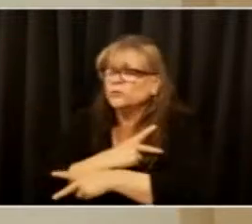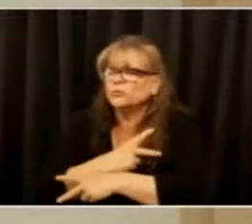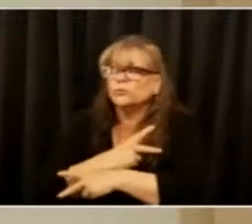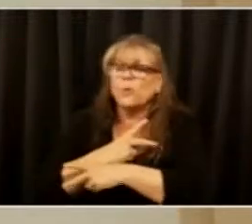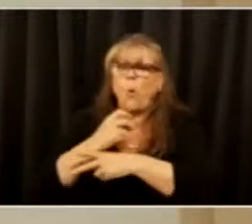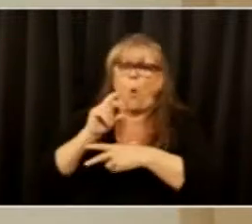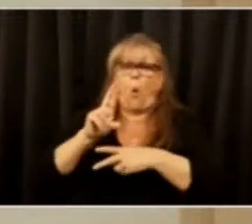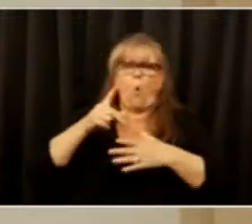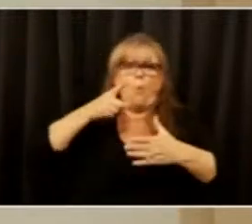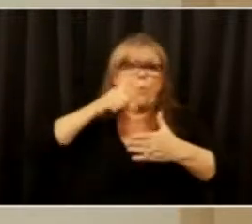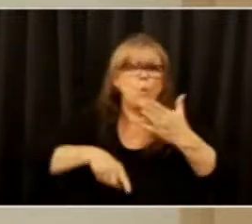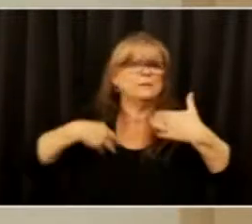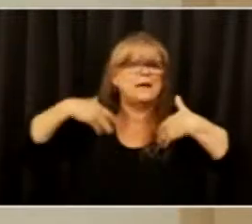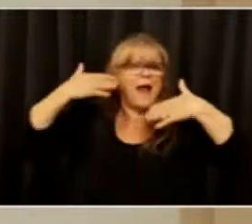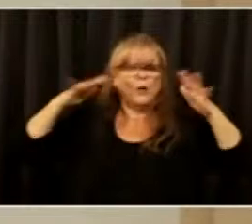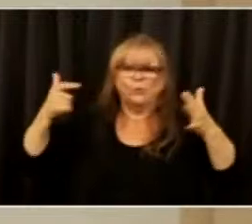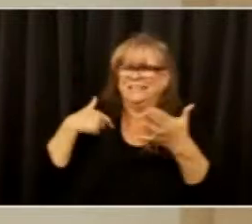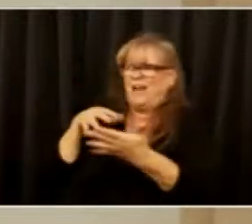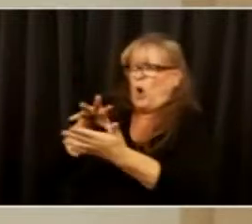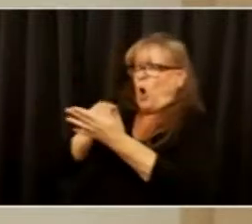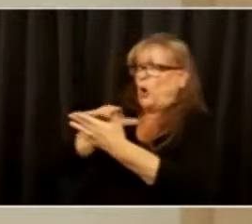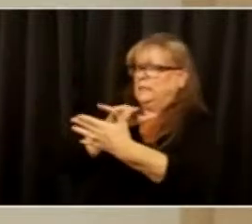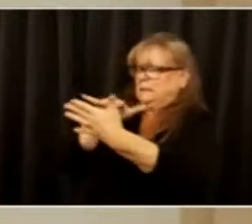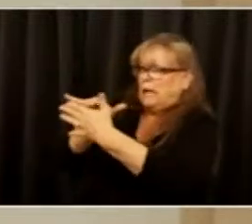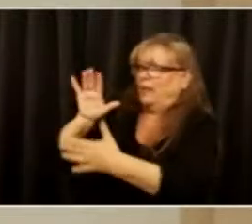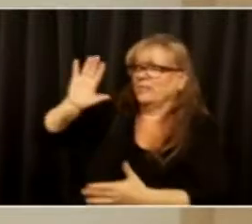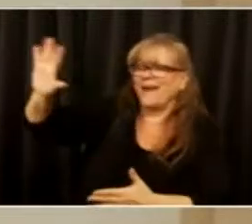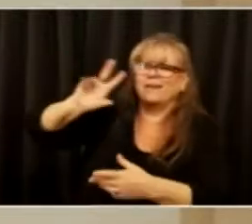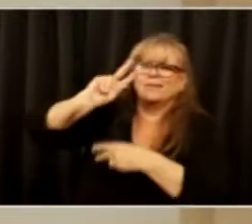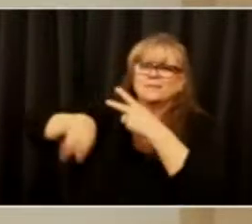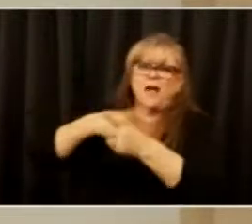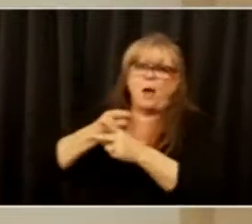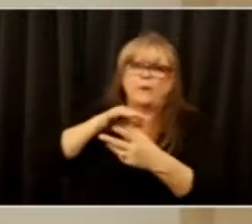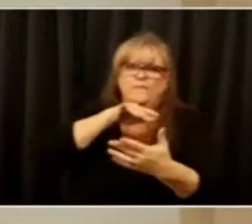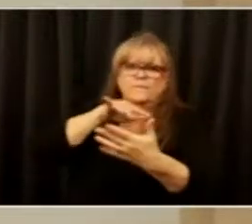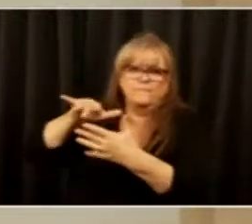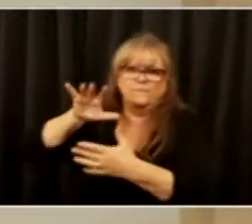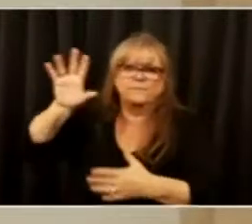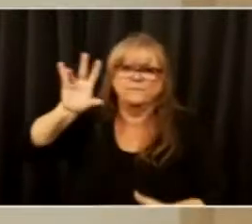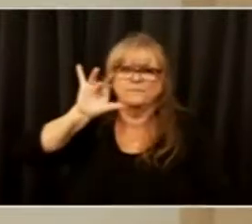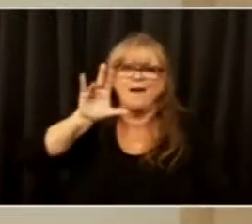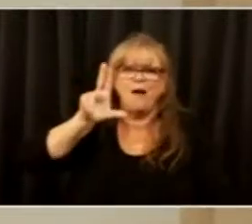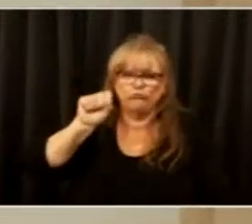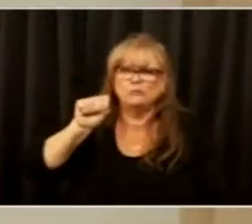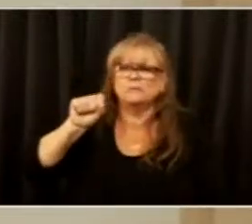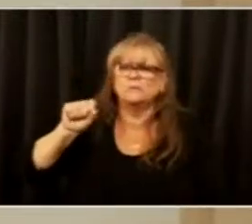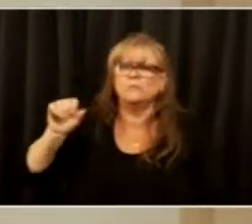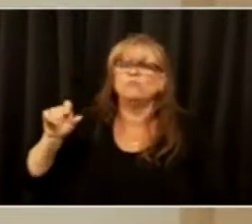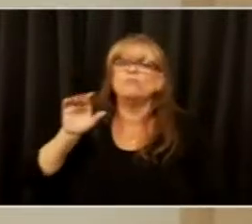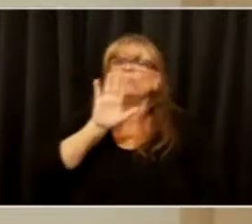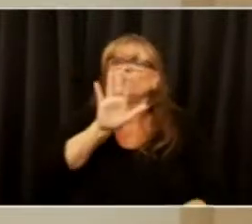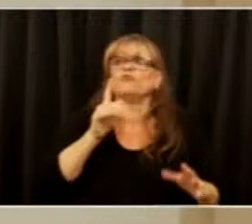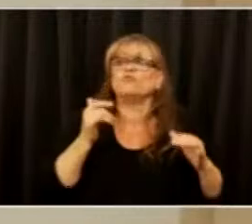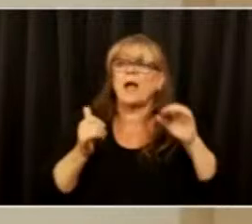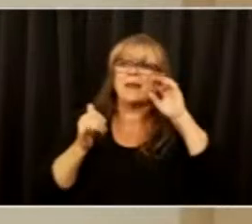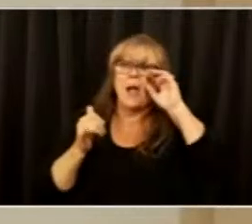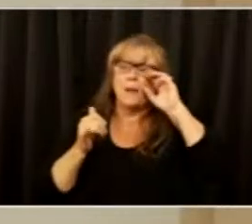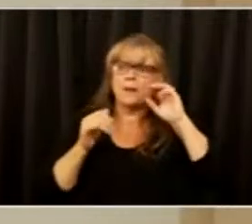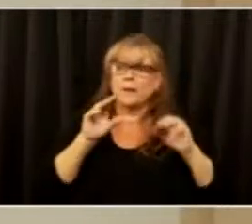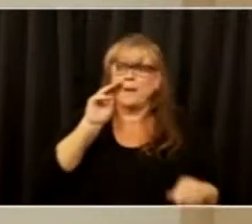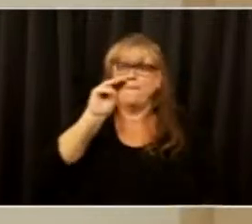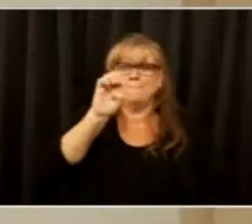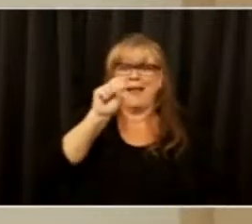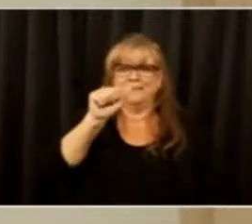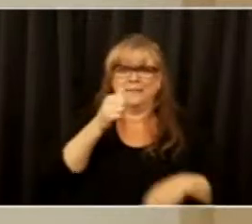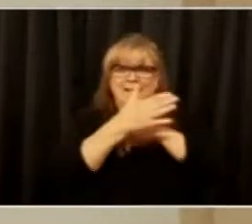still, certainly concerned, tracking that data closely. We have increased the amount of testing that's occurring in Mesa County to make sure